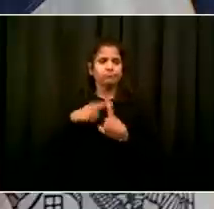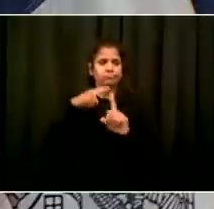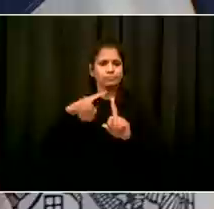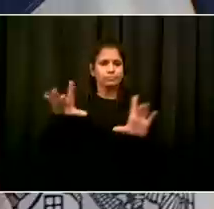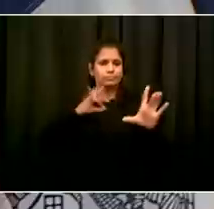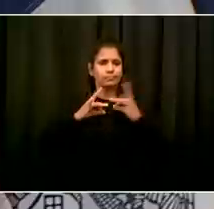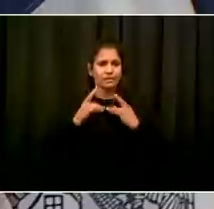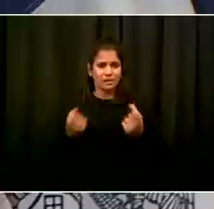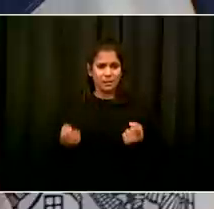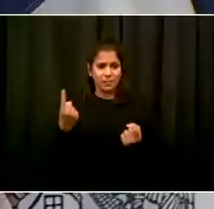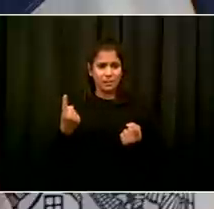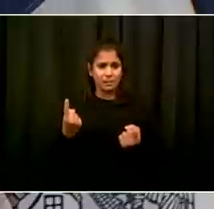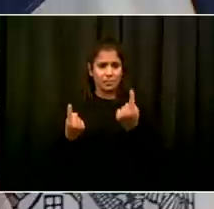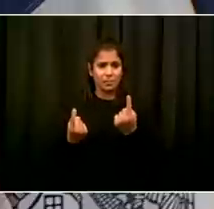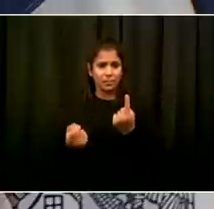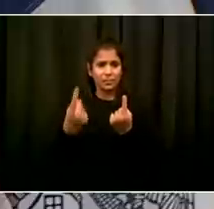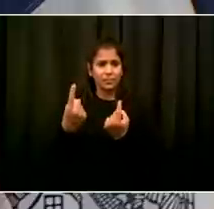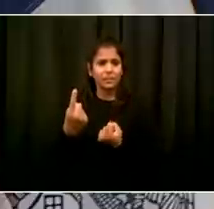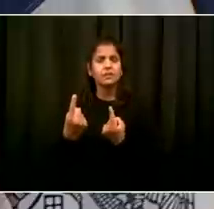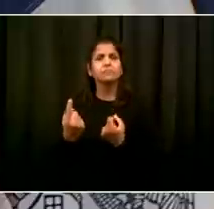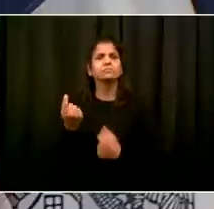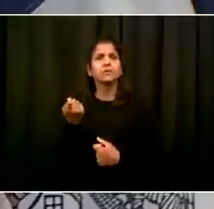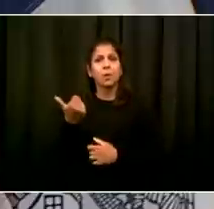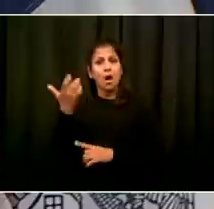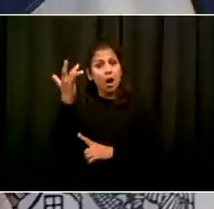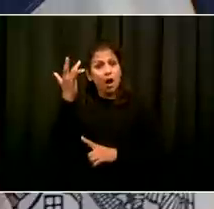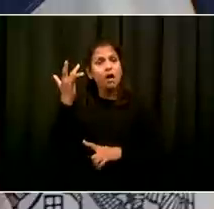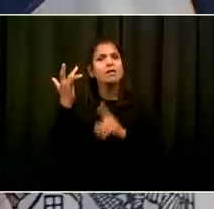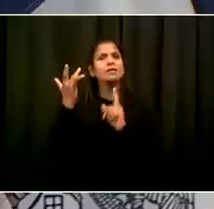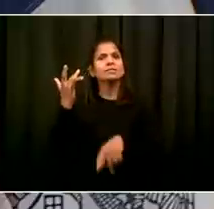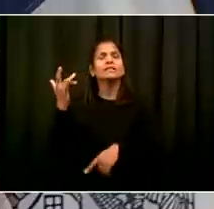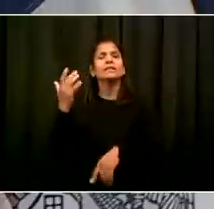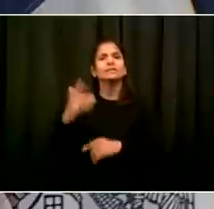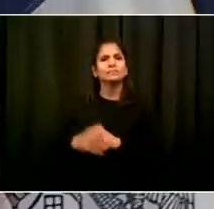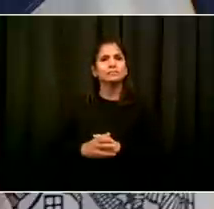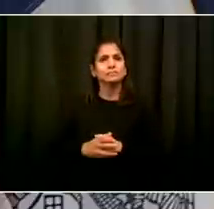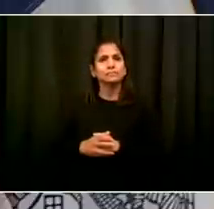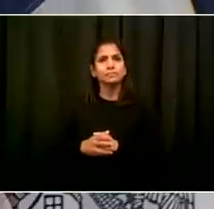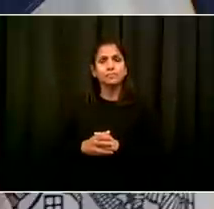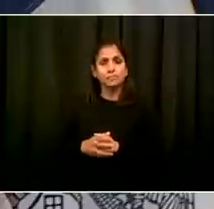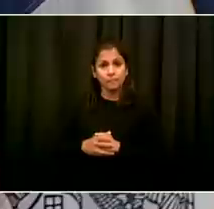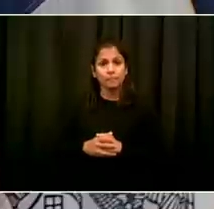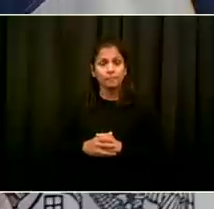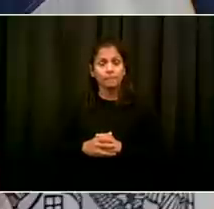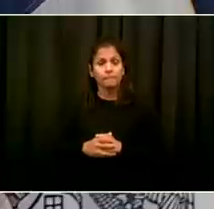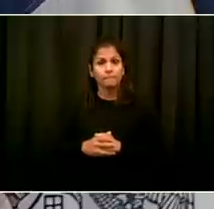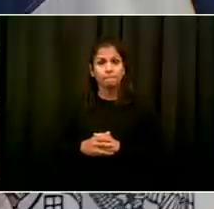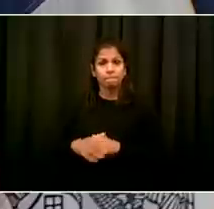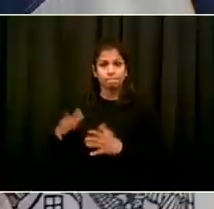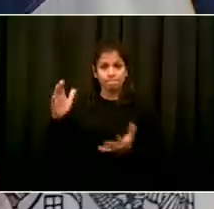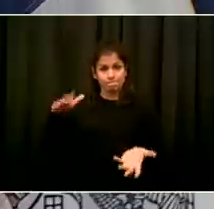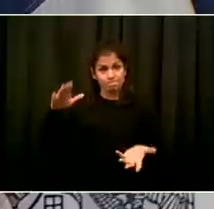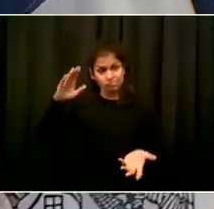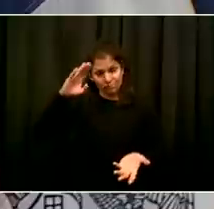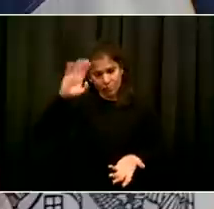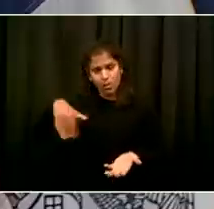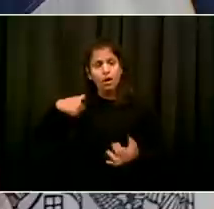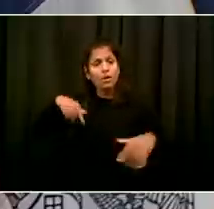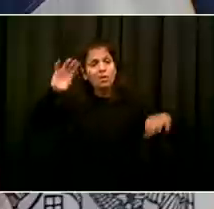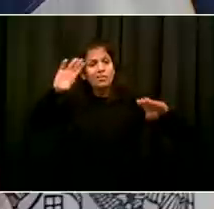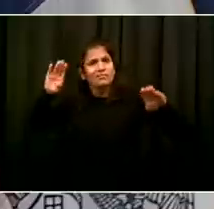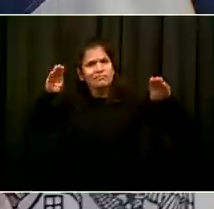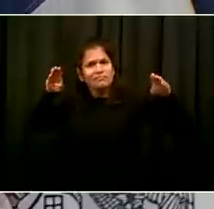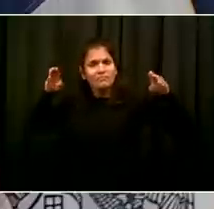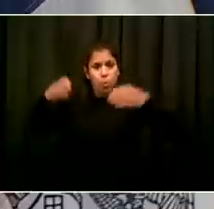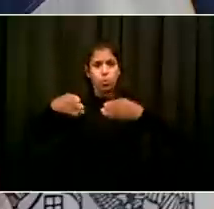the schools are now so concentrated in terms of the safety and health measures. What we're doing, we've